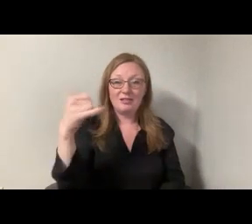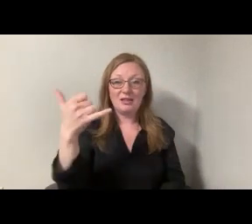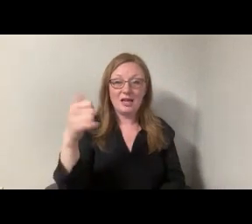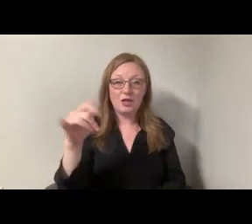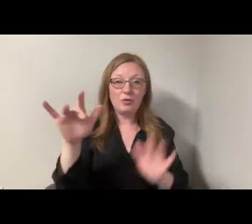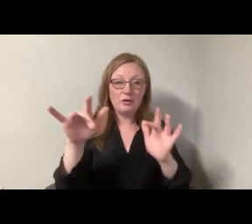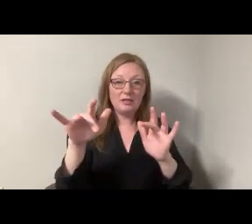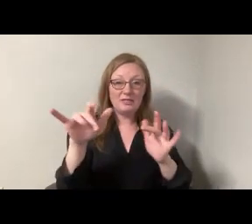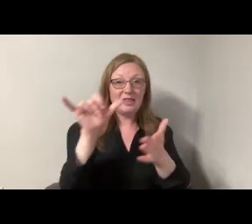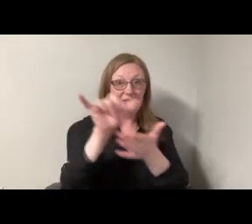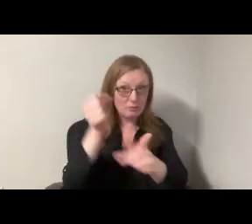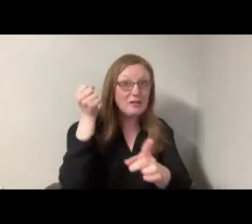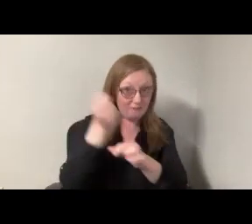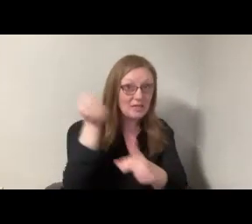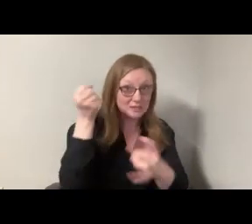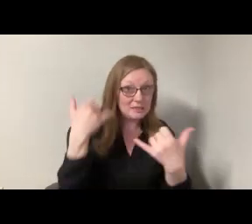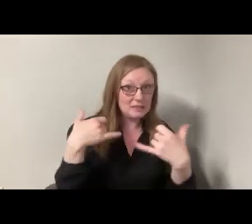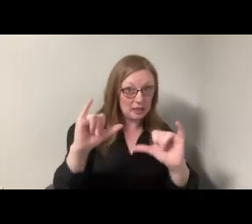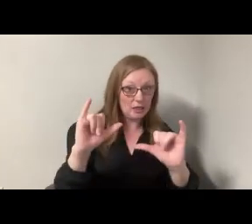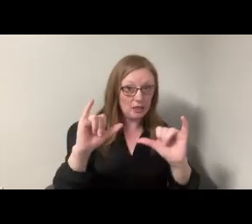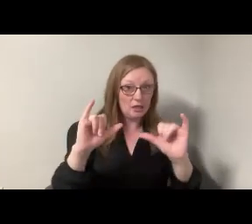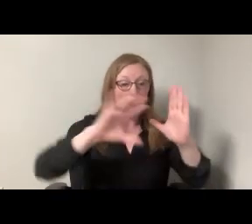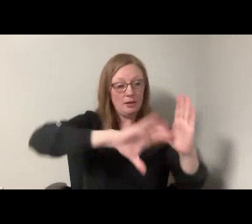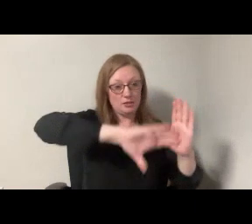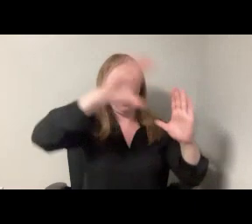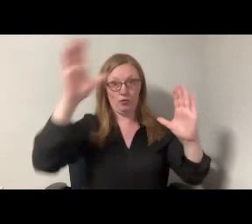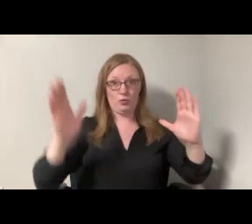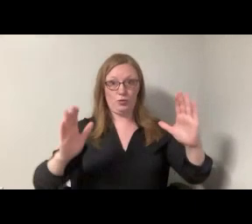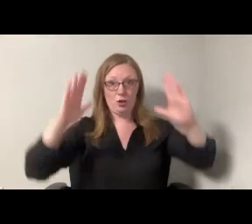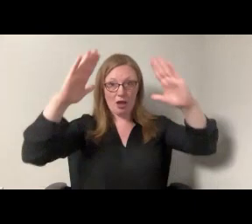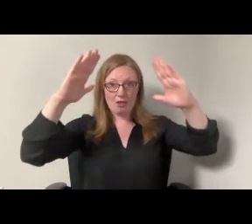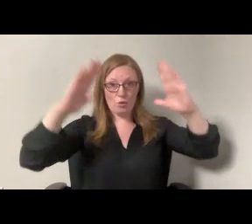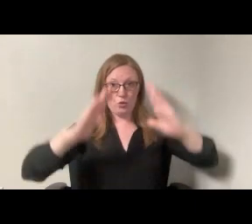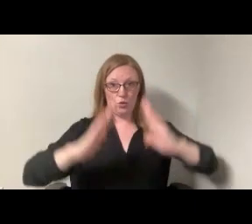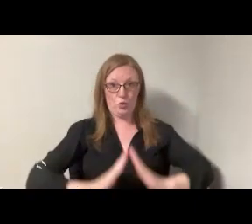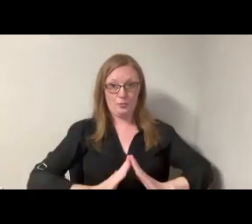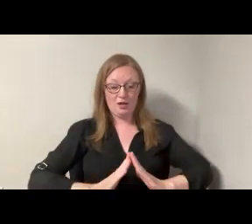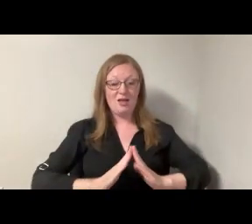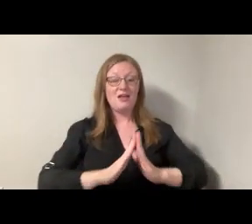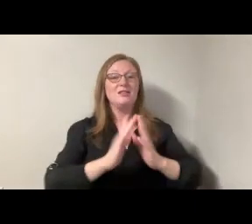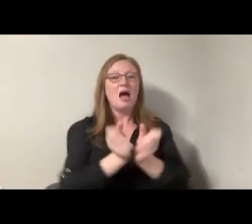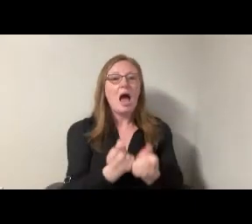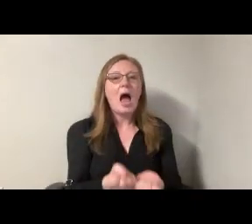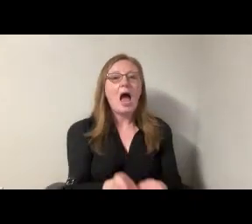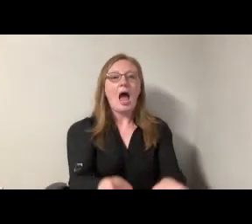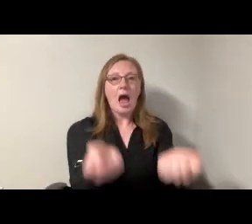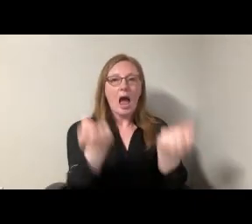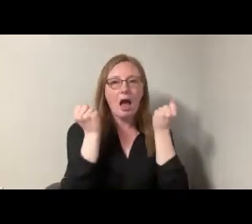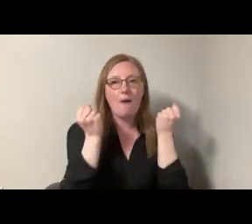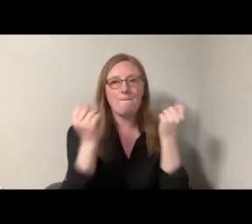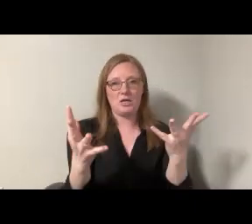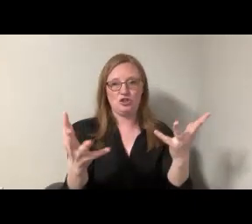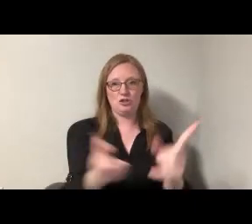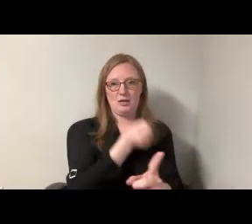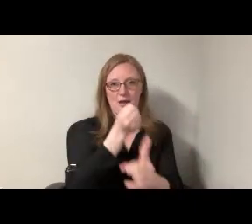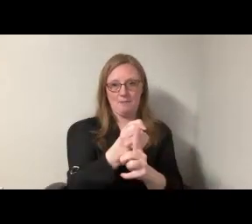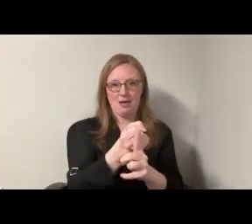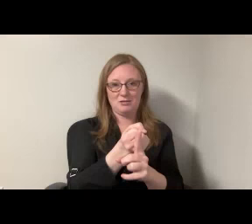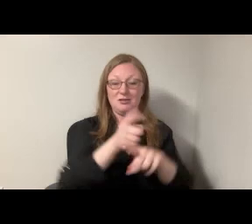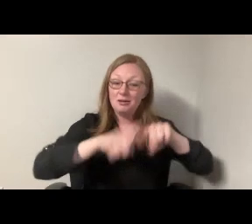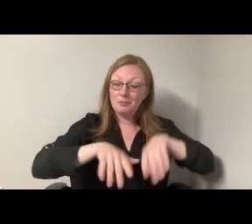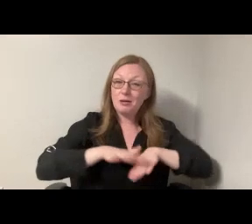was affected, but within the level there was different impact levels based on the speed of